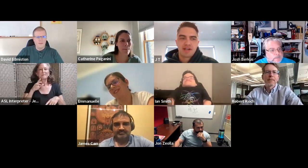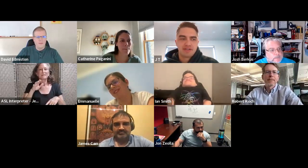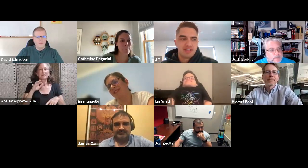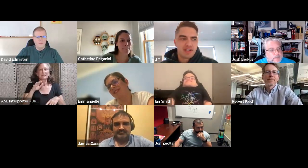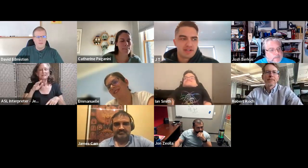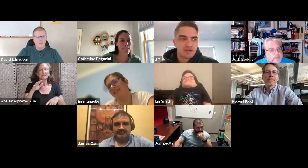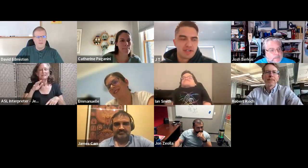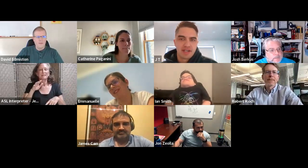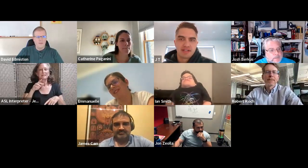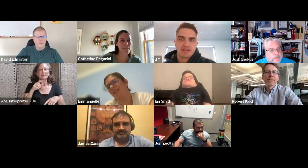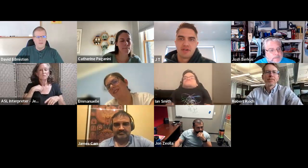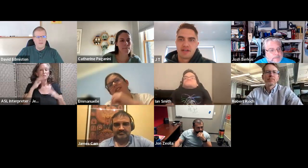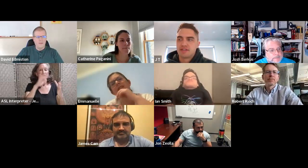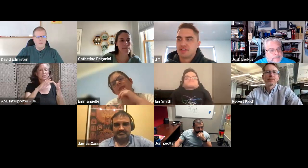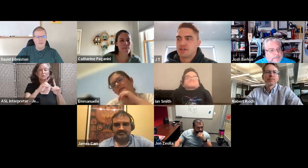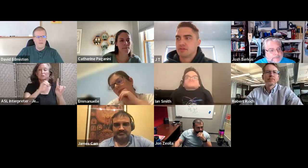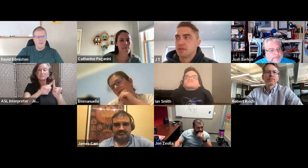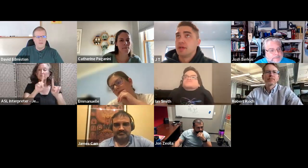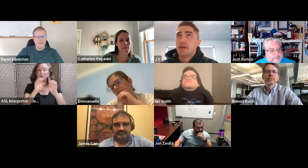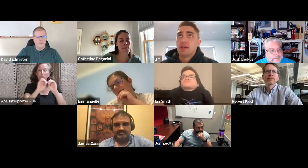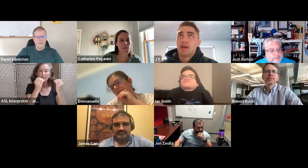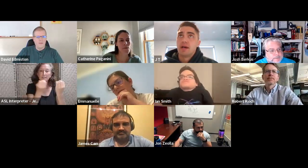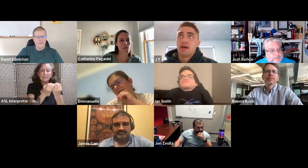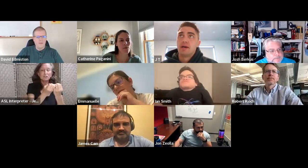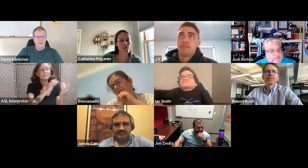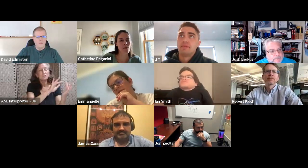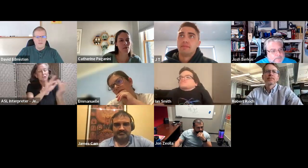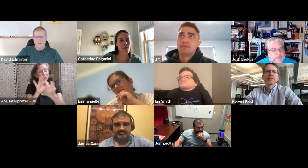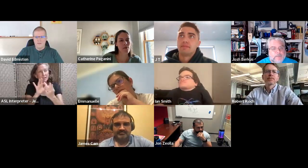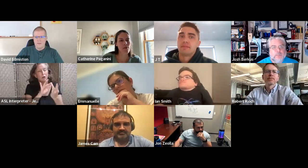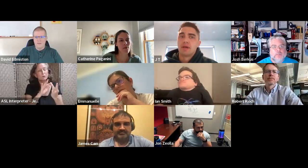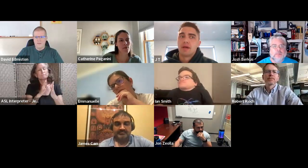In regard to reaching out to organizations or others in general,